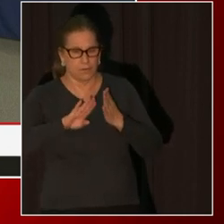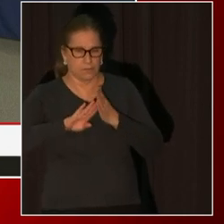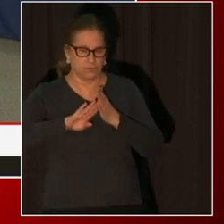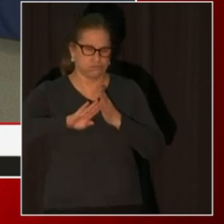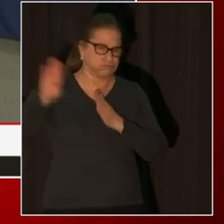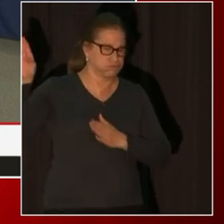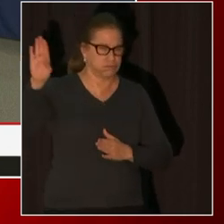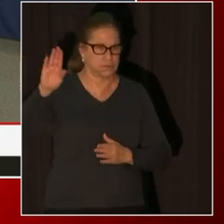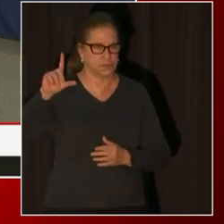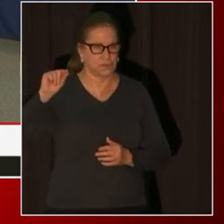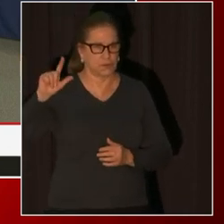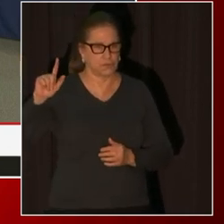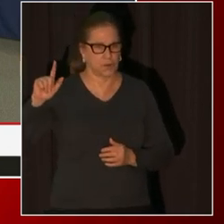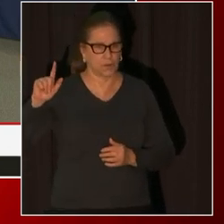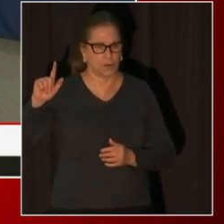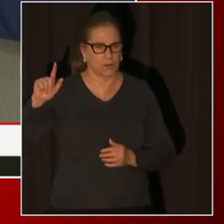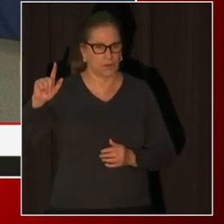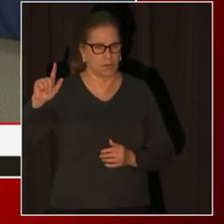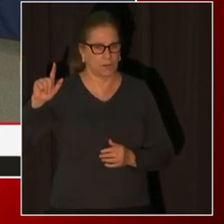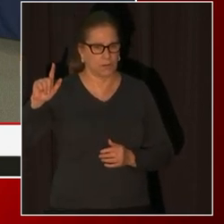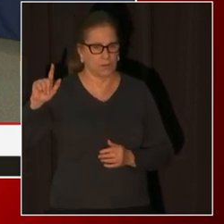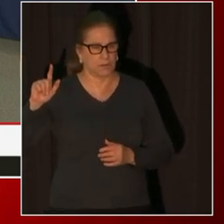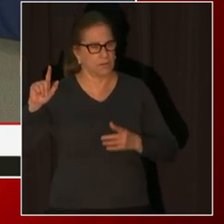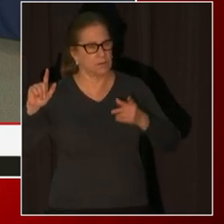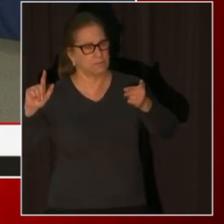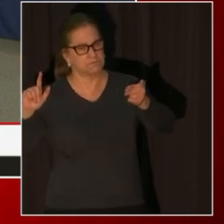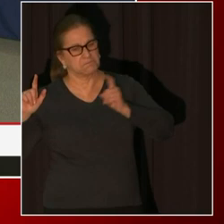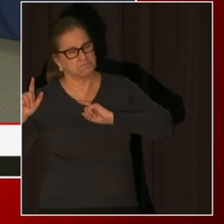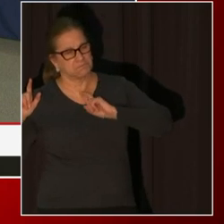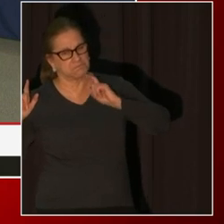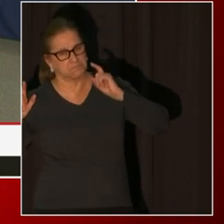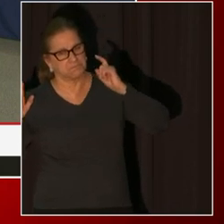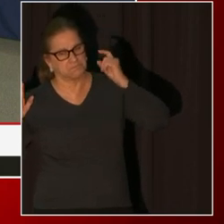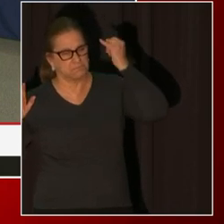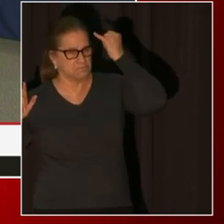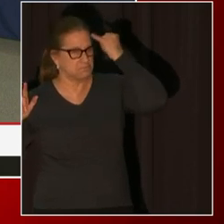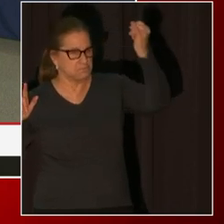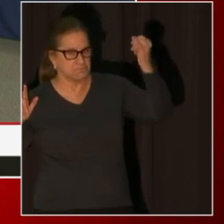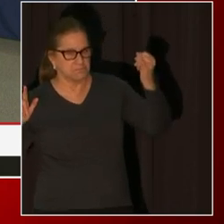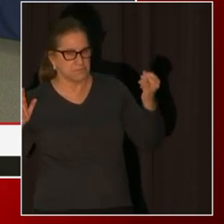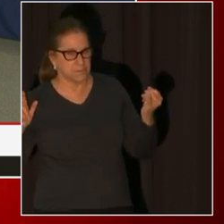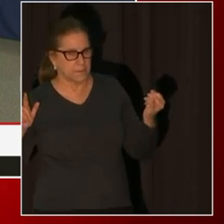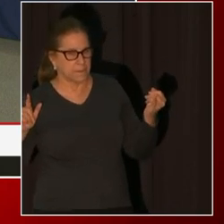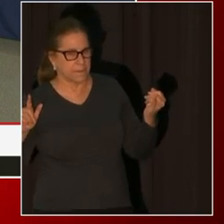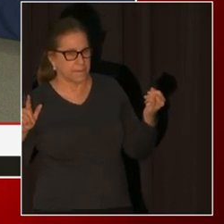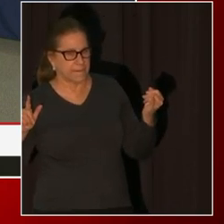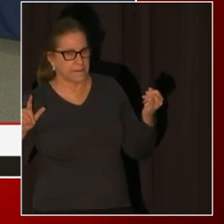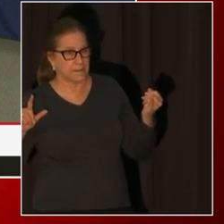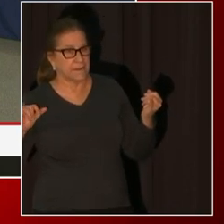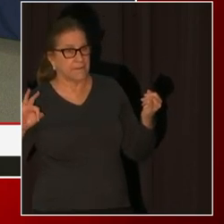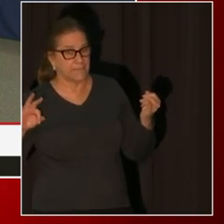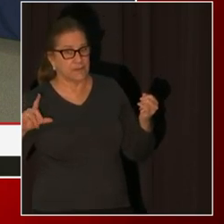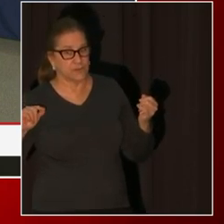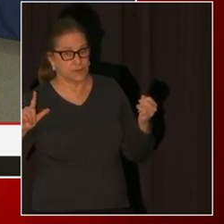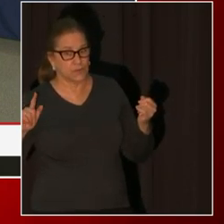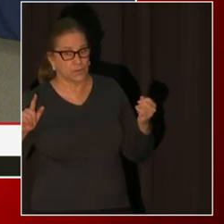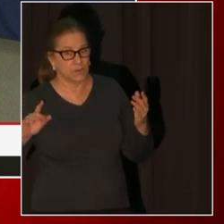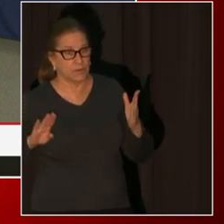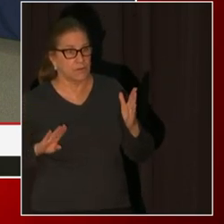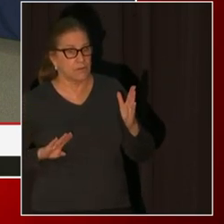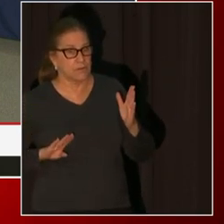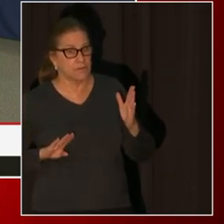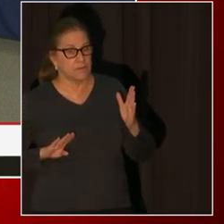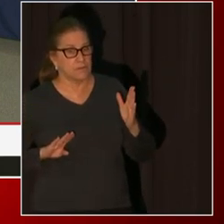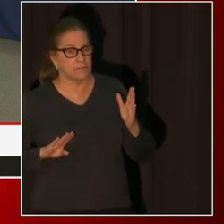of what happens if the economy does not turn around in 2021 and things get worse for